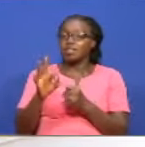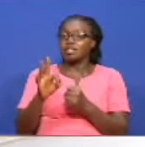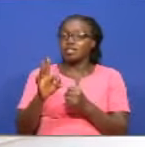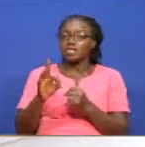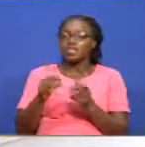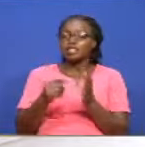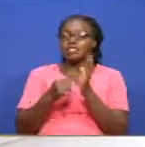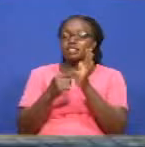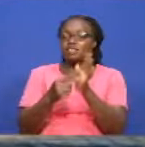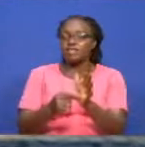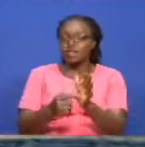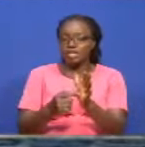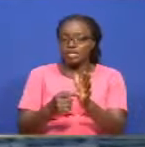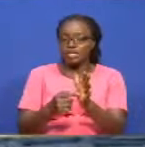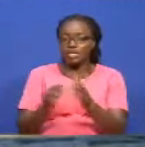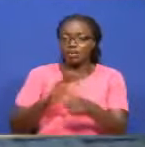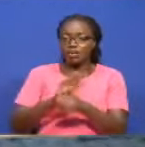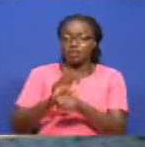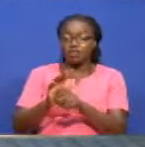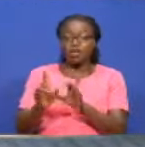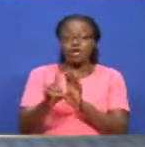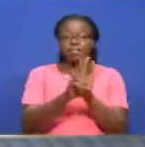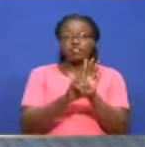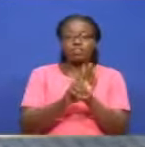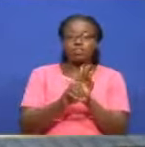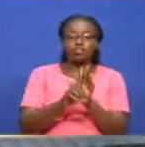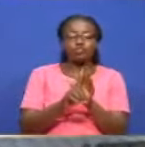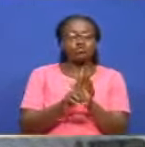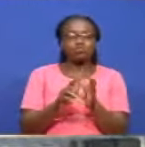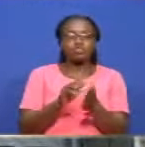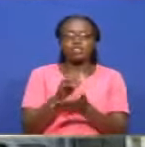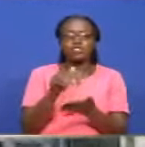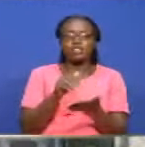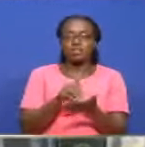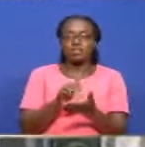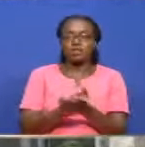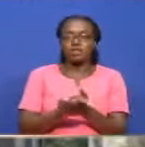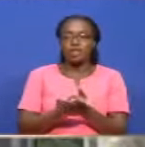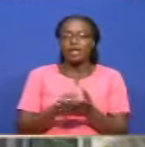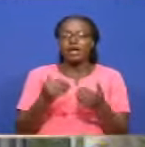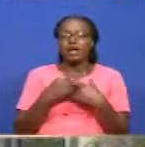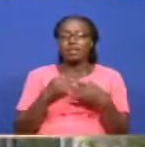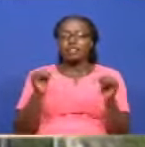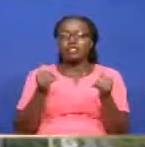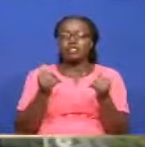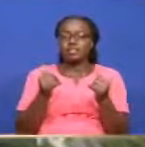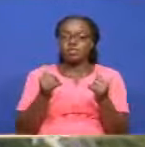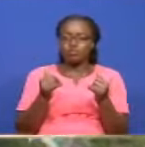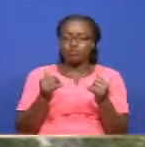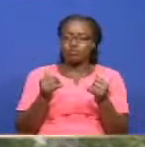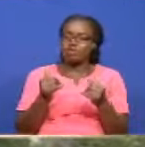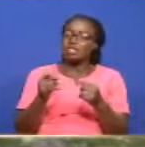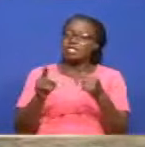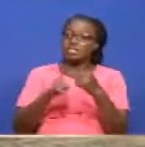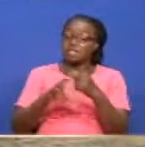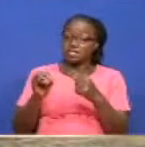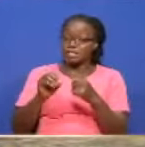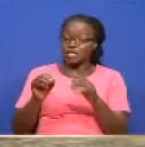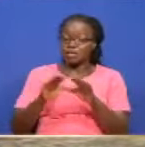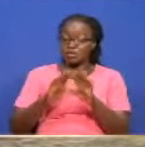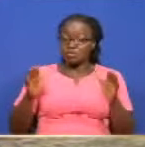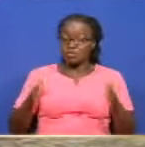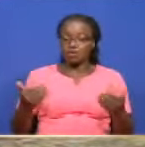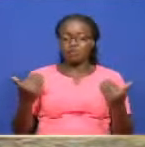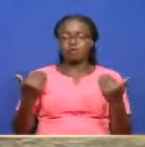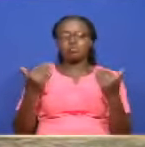isolation unit. Furthermore, the facility has a new 60-bed infectious unit block, the